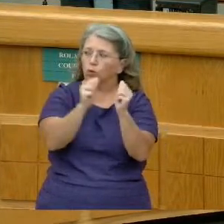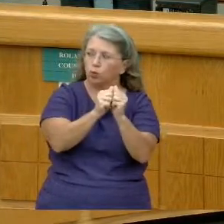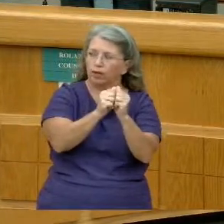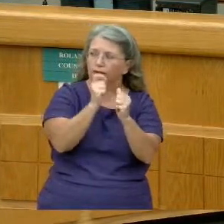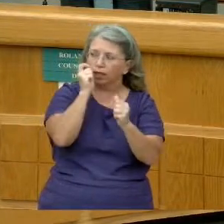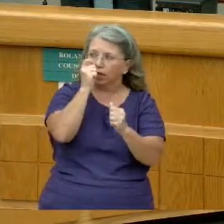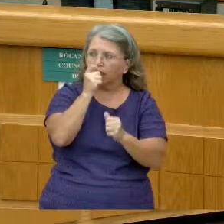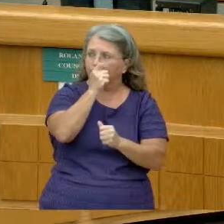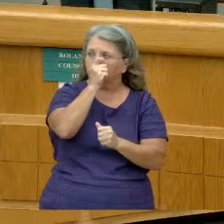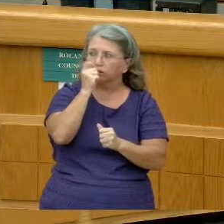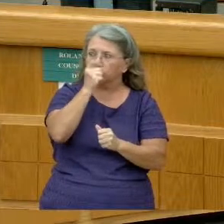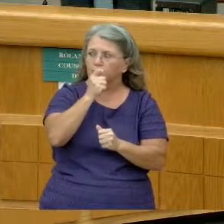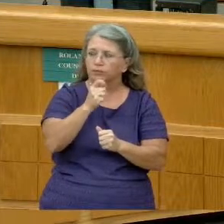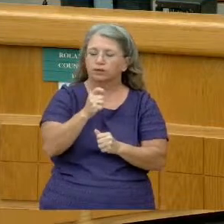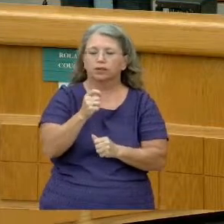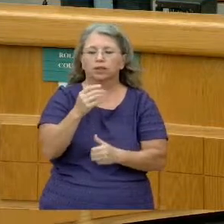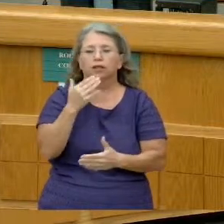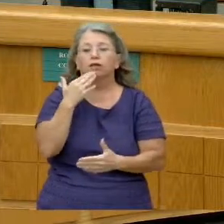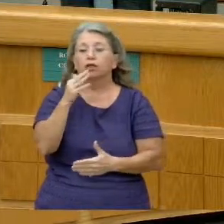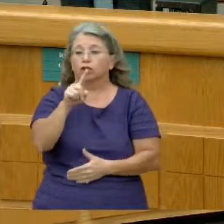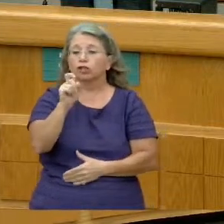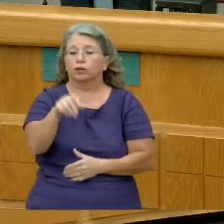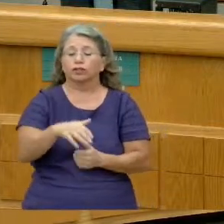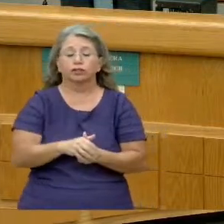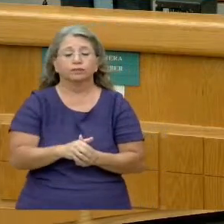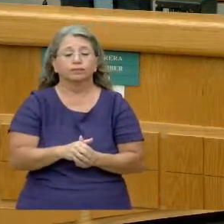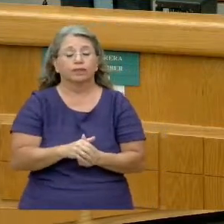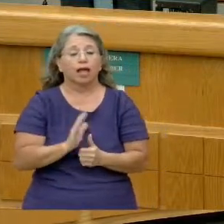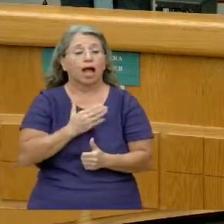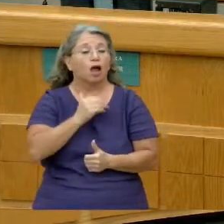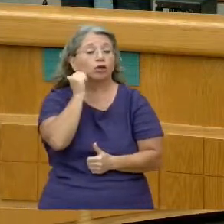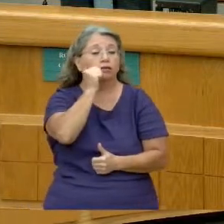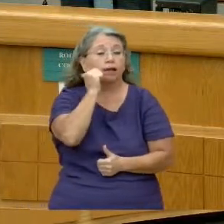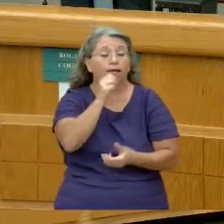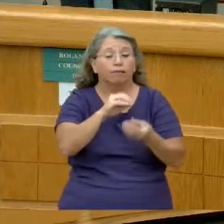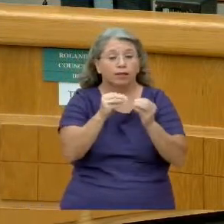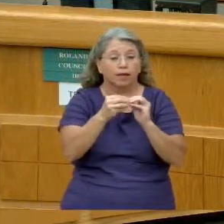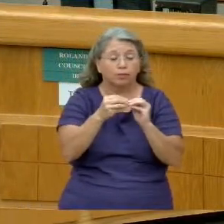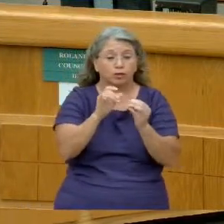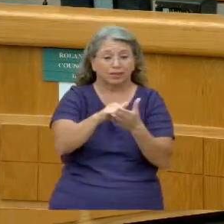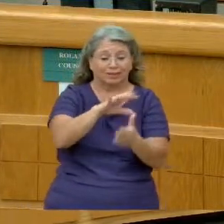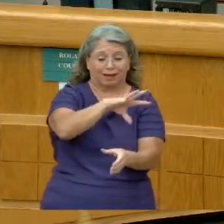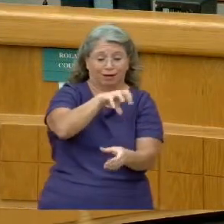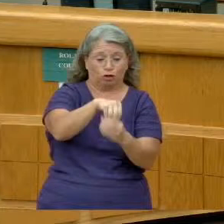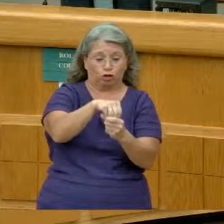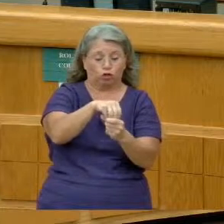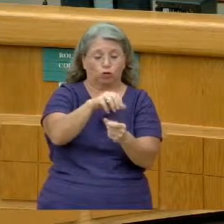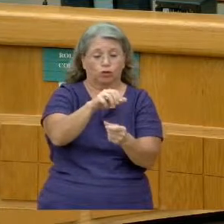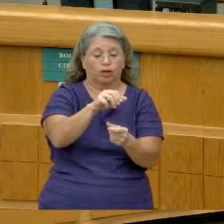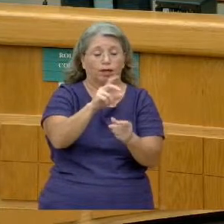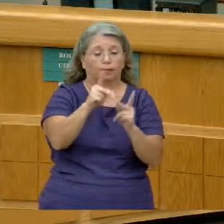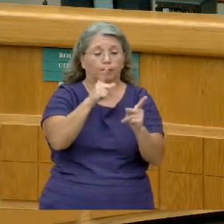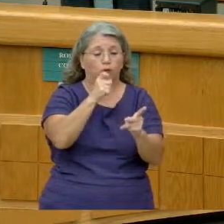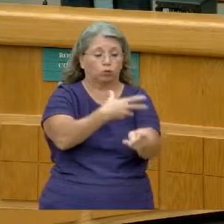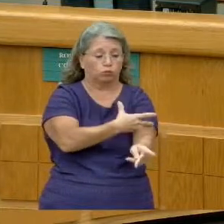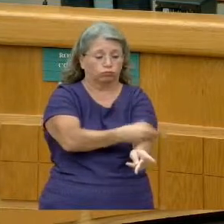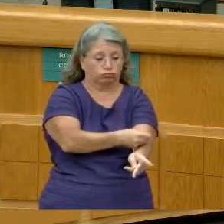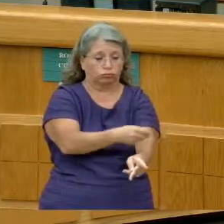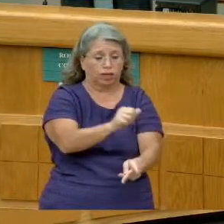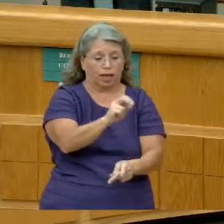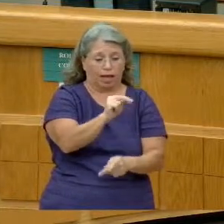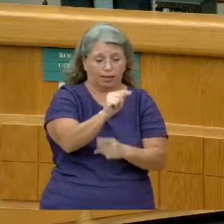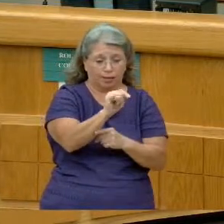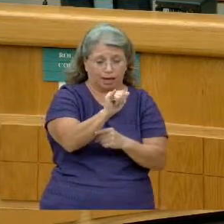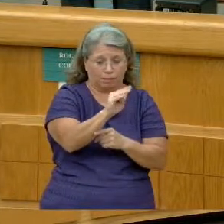great question. So the question is, for our daily numbers, are we counting the antibody and the antigen? So